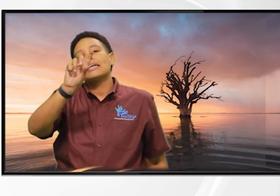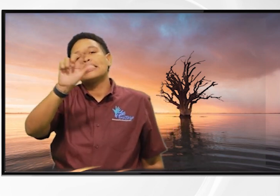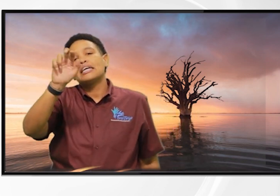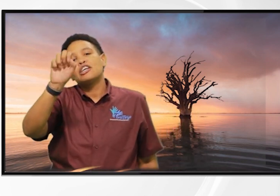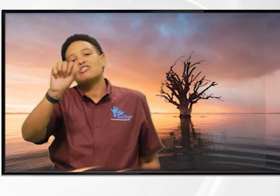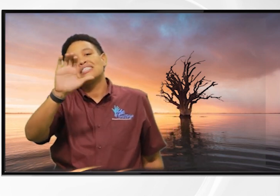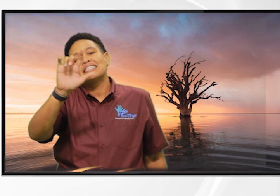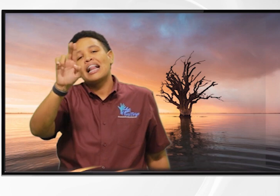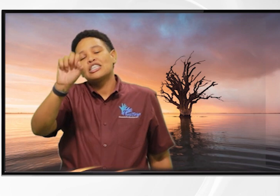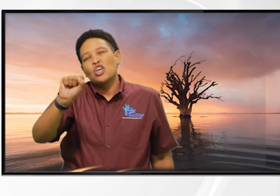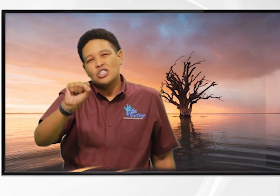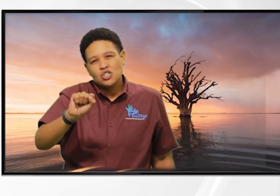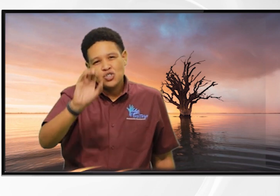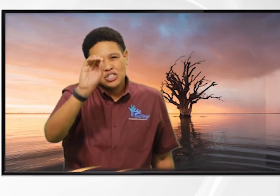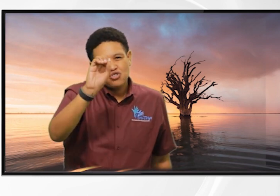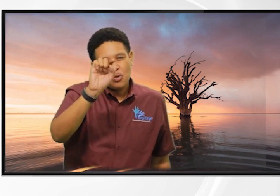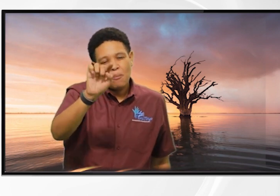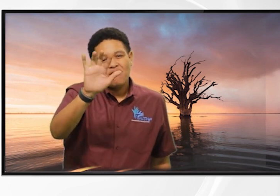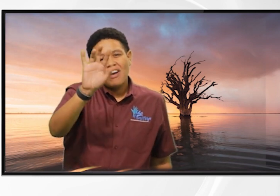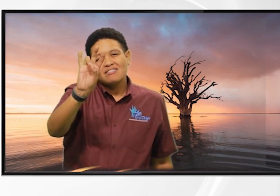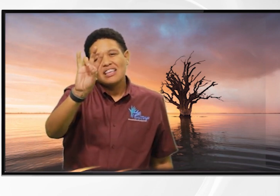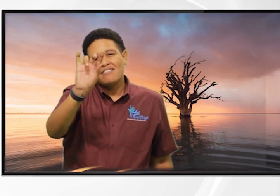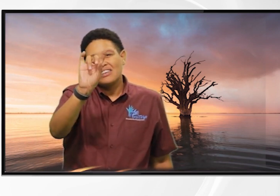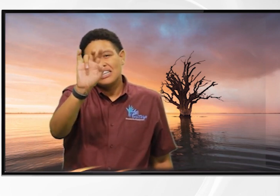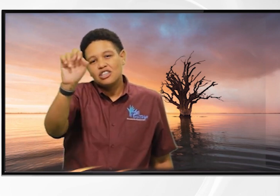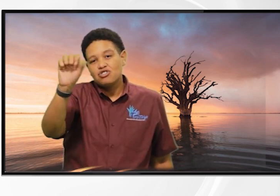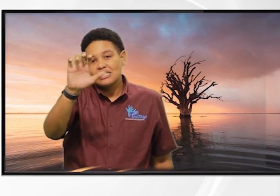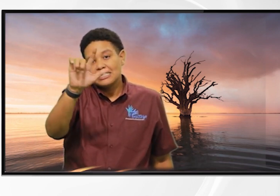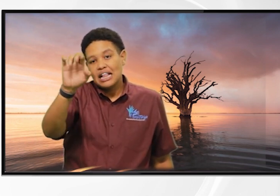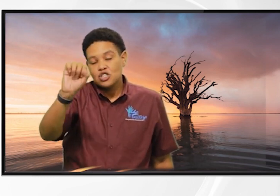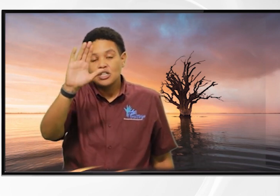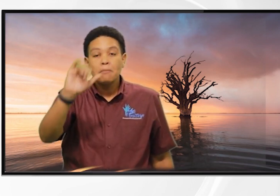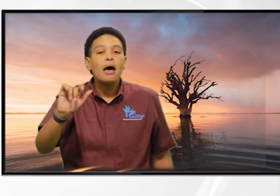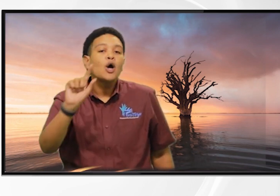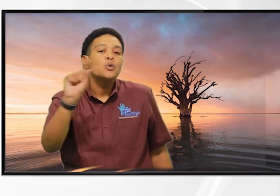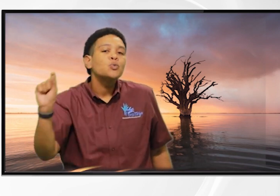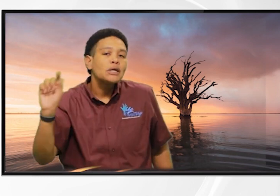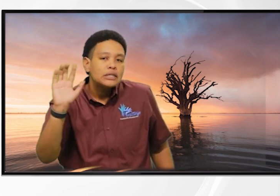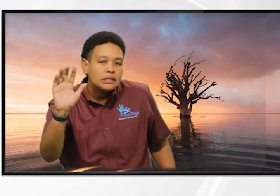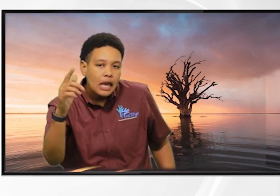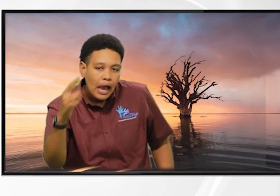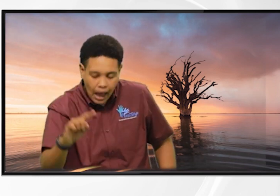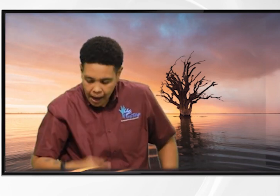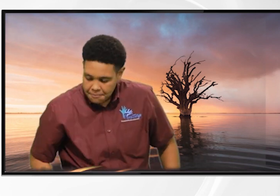to 0.57 degrees Celsius by the 2020s,